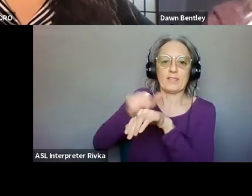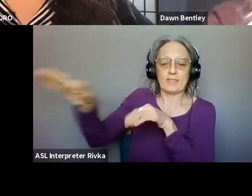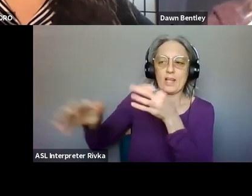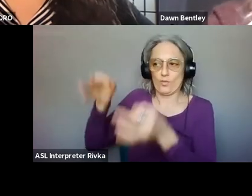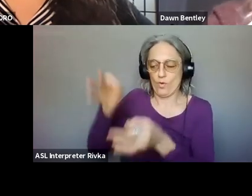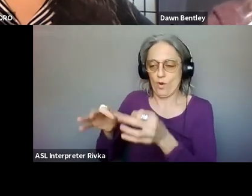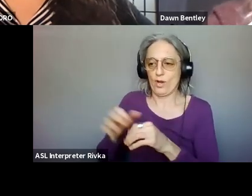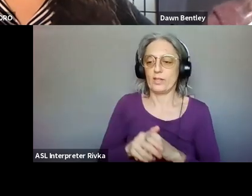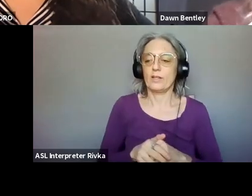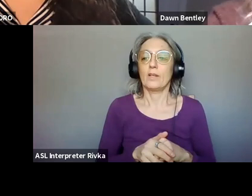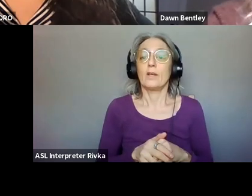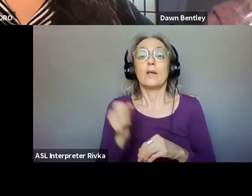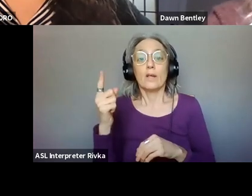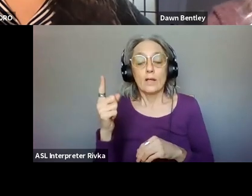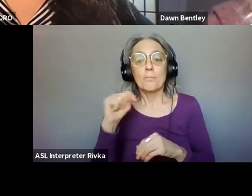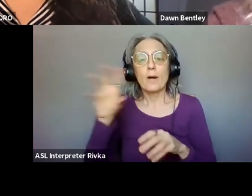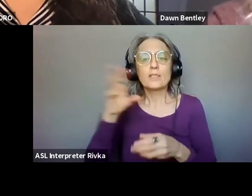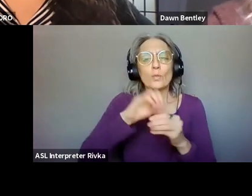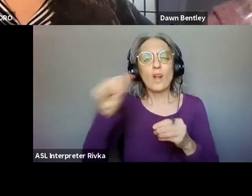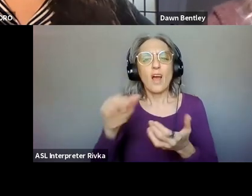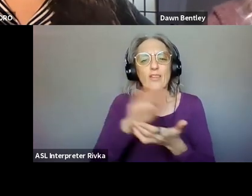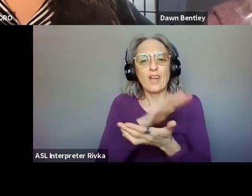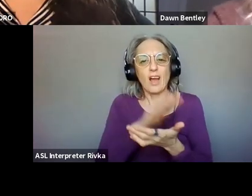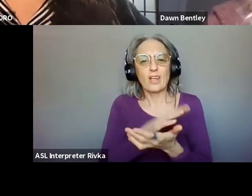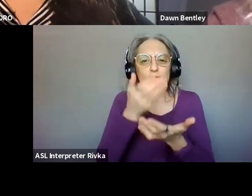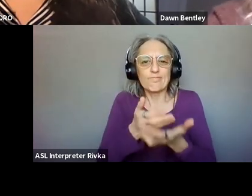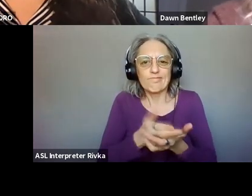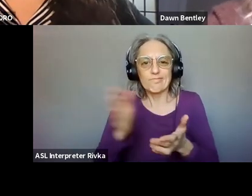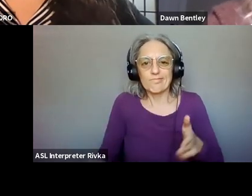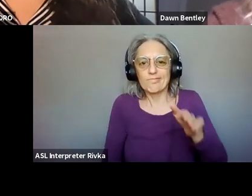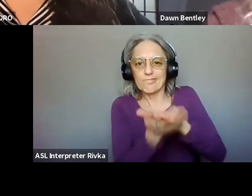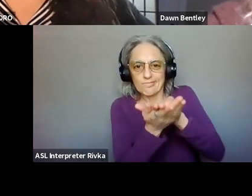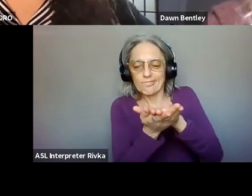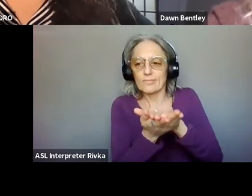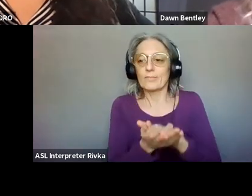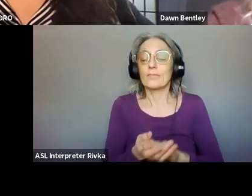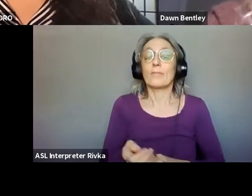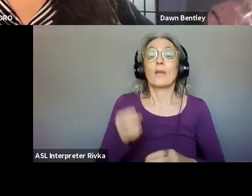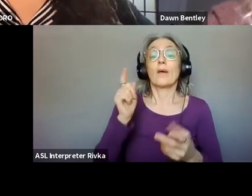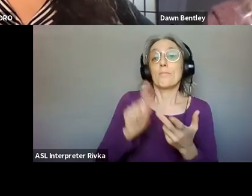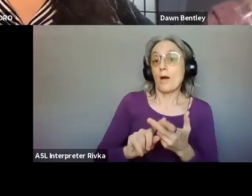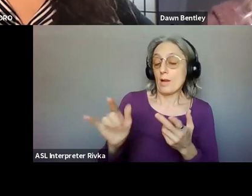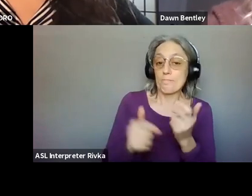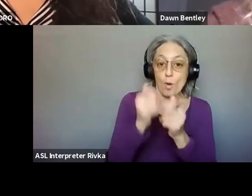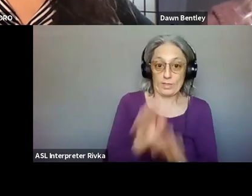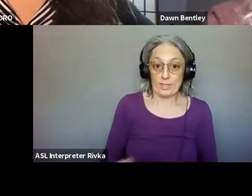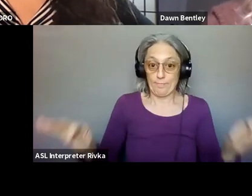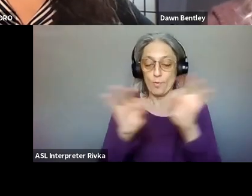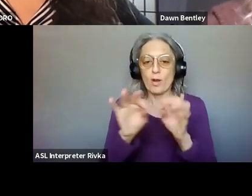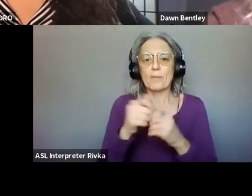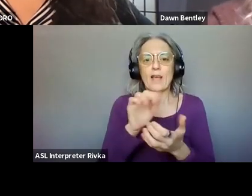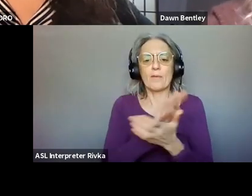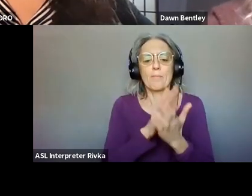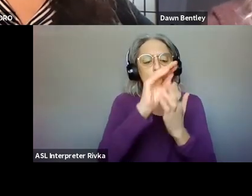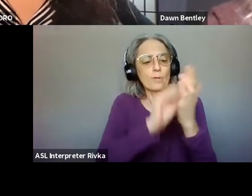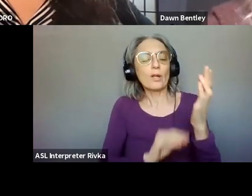must have other documents with it, but most importantly, it must have a statement of expert evaluation. There has to be a